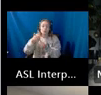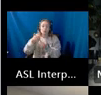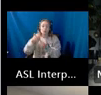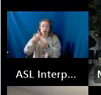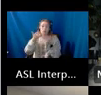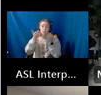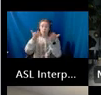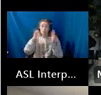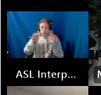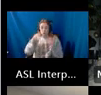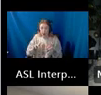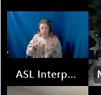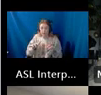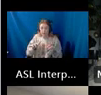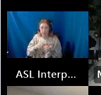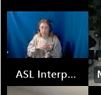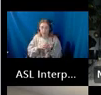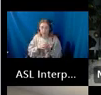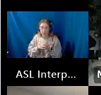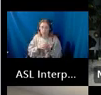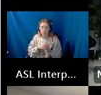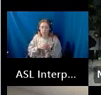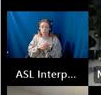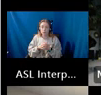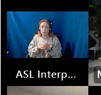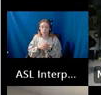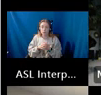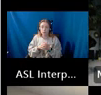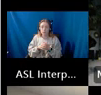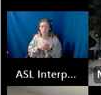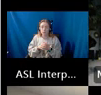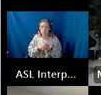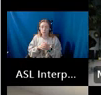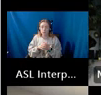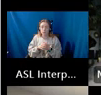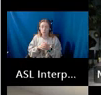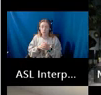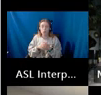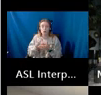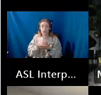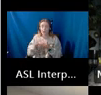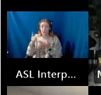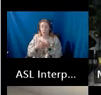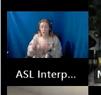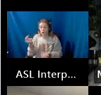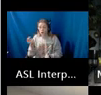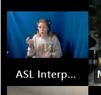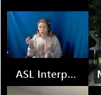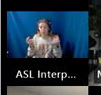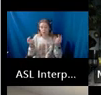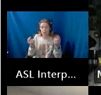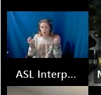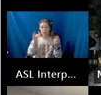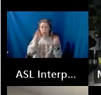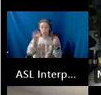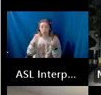we're understanding and we're clear on kind of what the next week looks like for us. Okay,